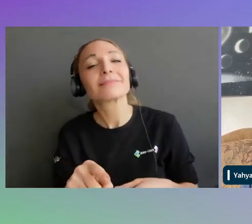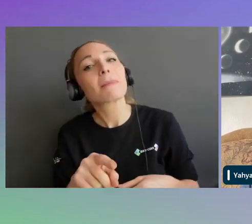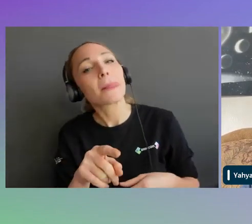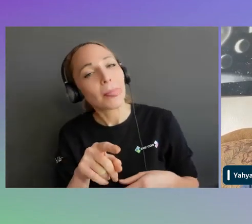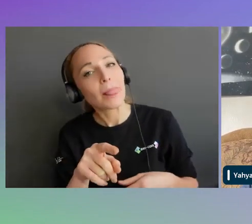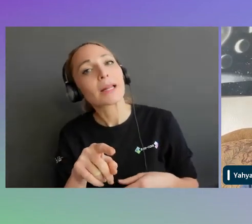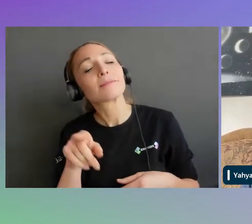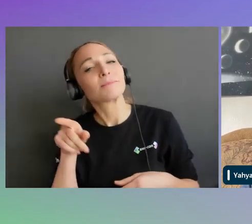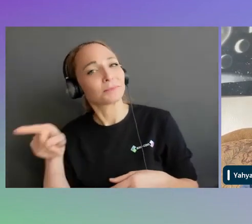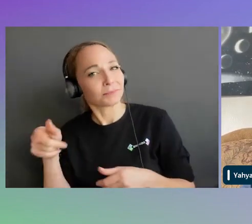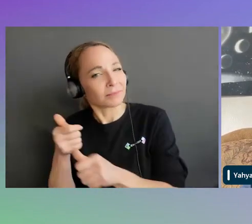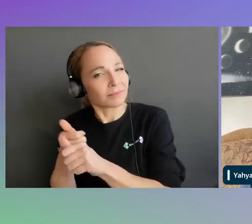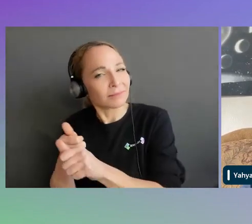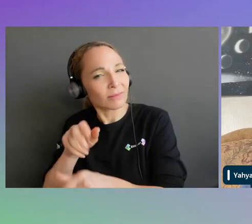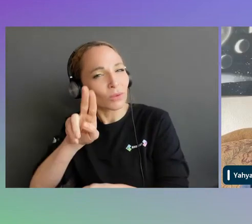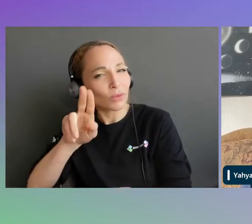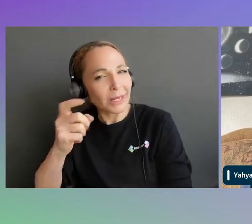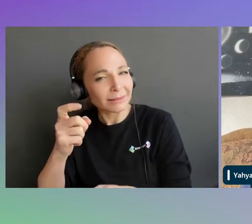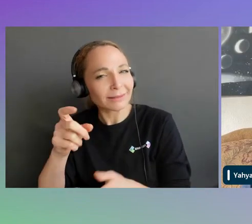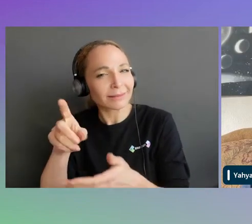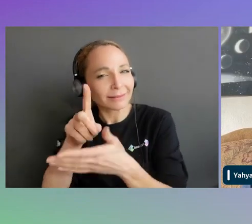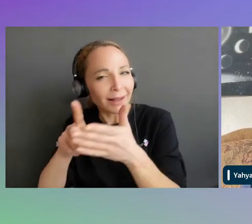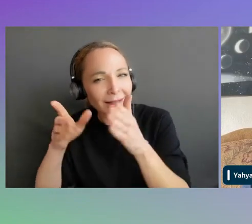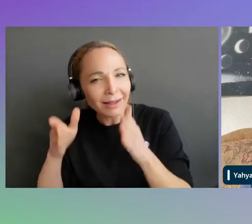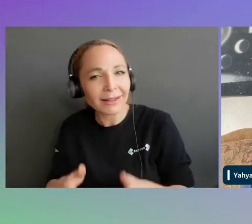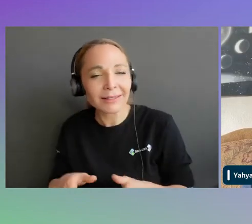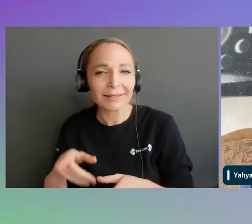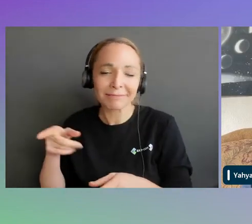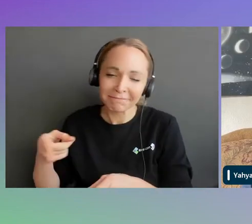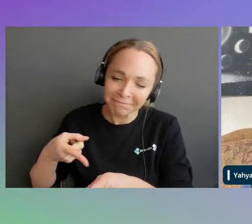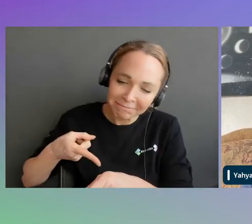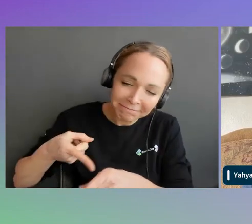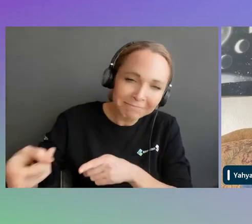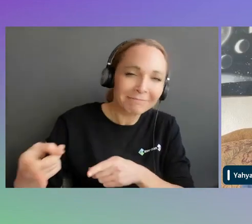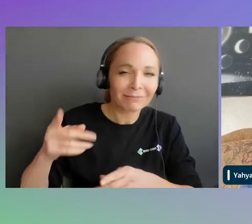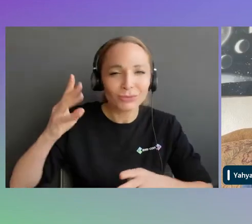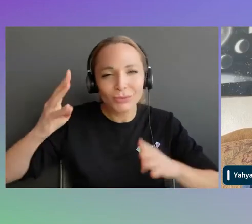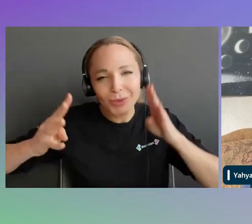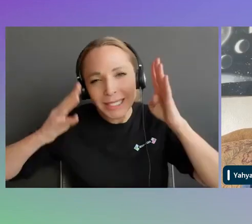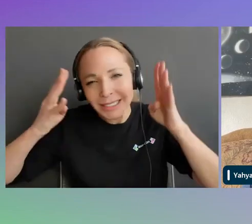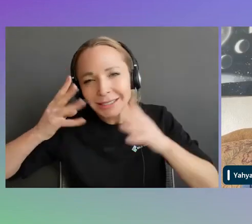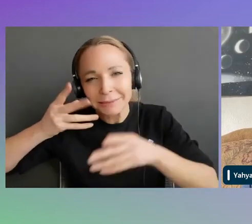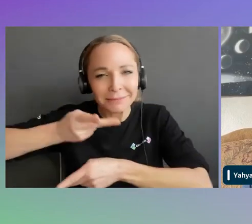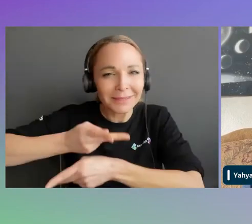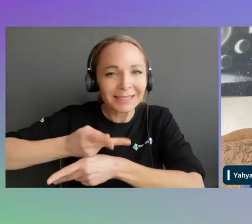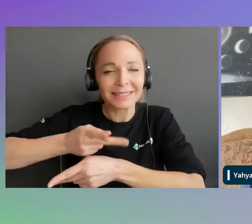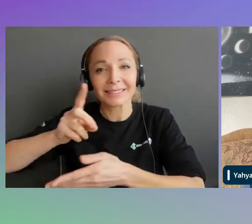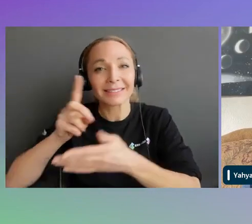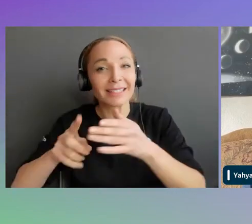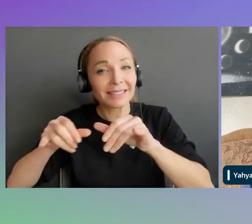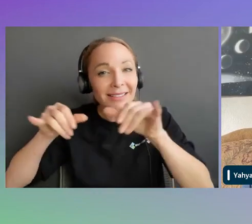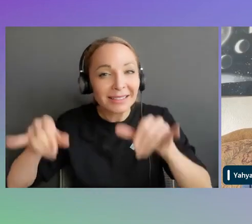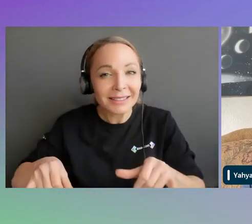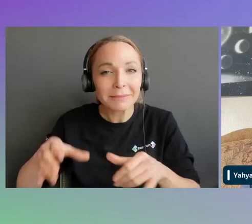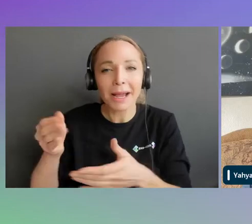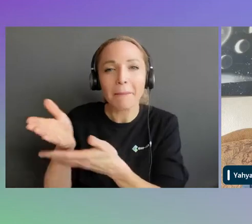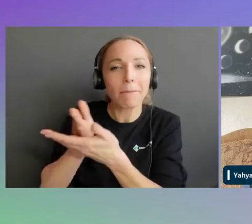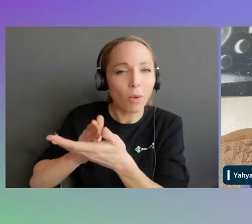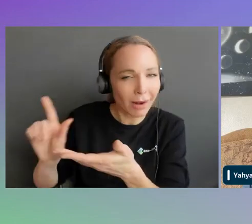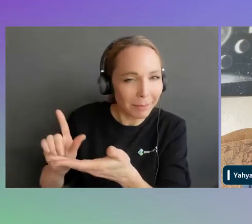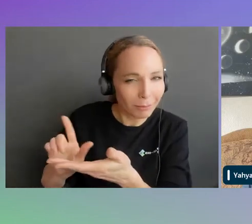UX designer who specializes in the creation and maintenance of design systems and component libraries. How can someone like